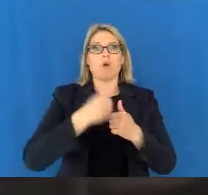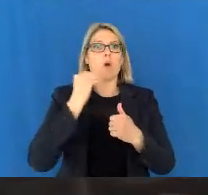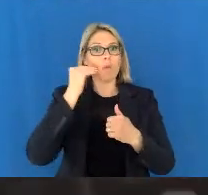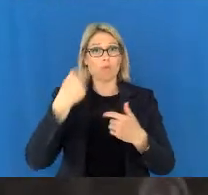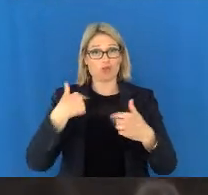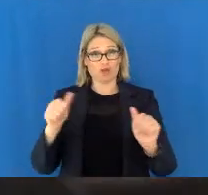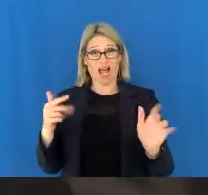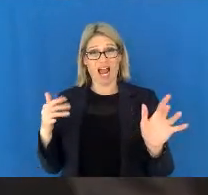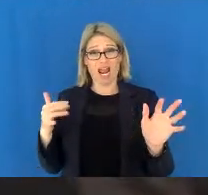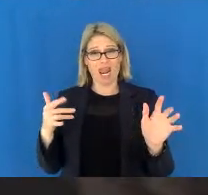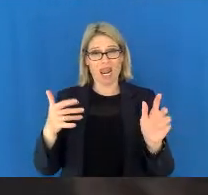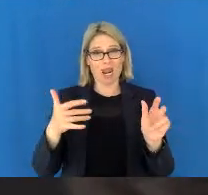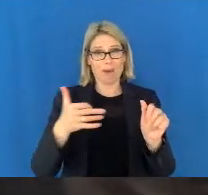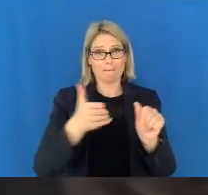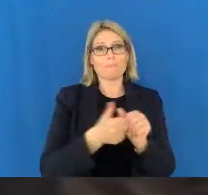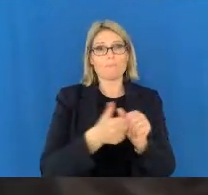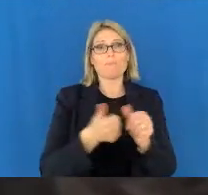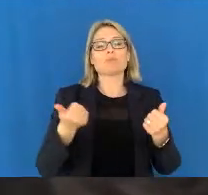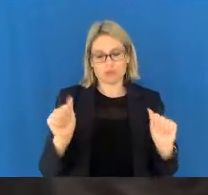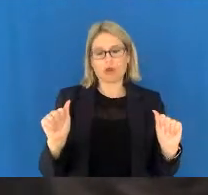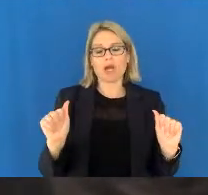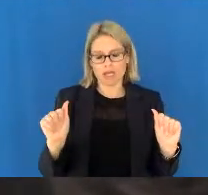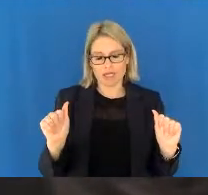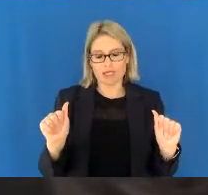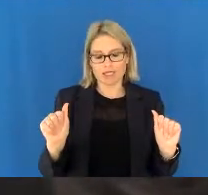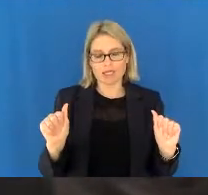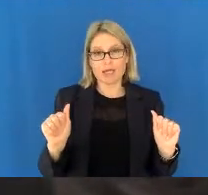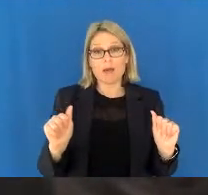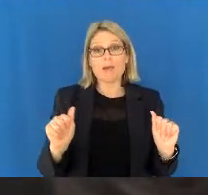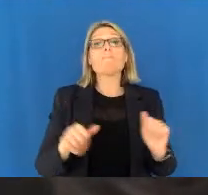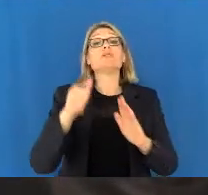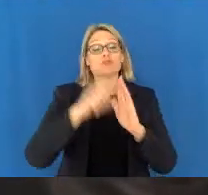quickly as we can, but yes, surgeries are on their way.